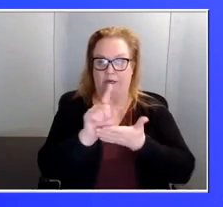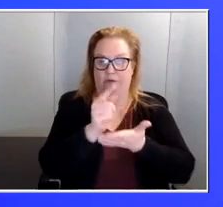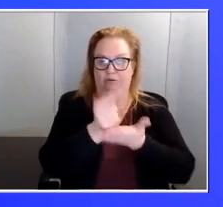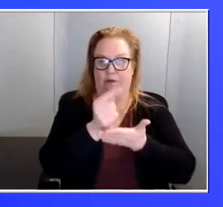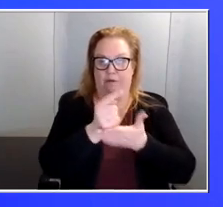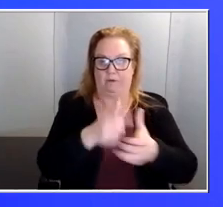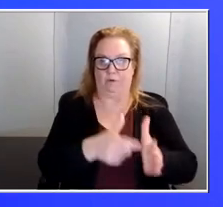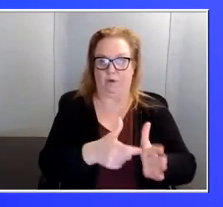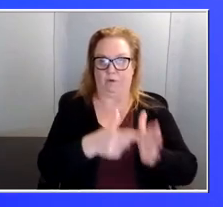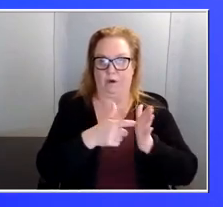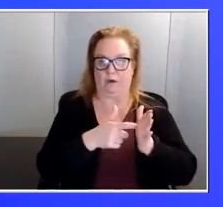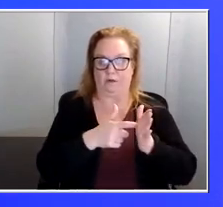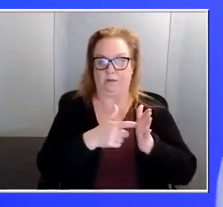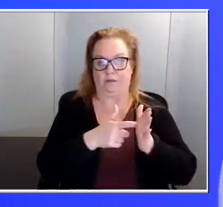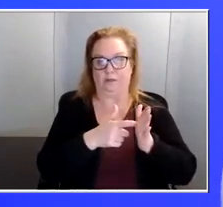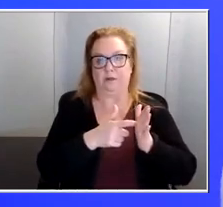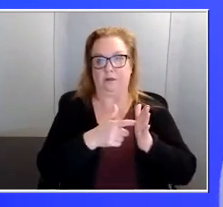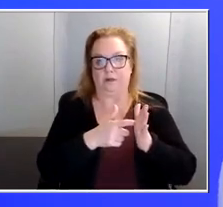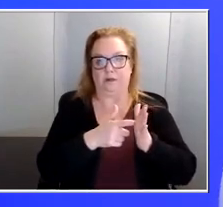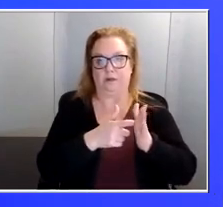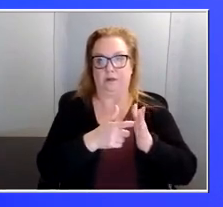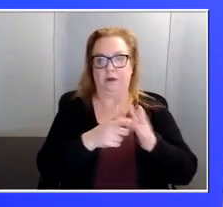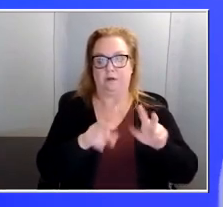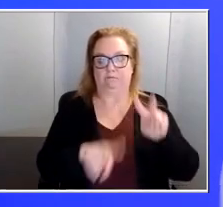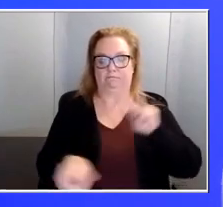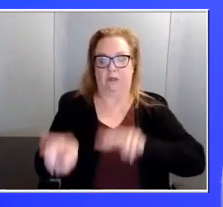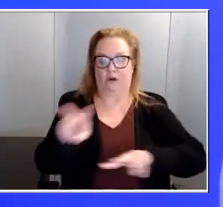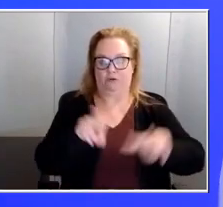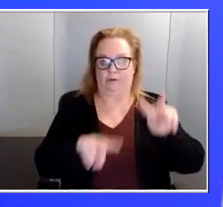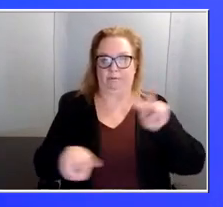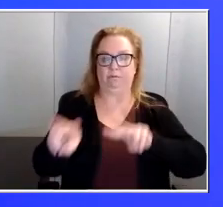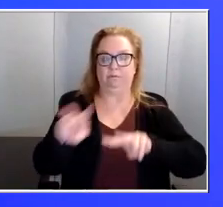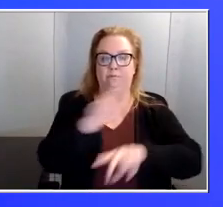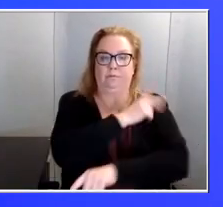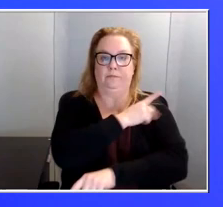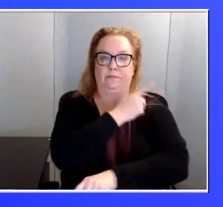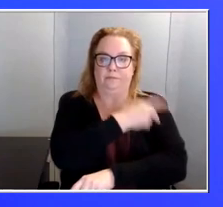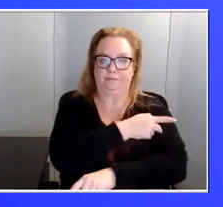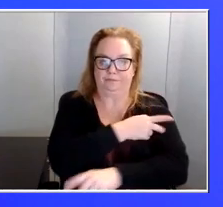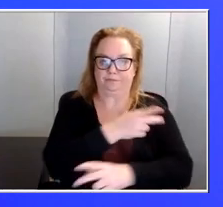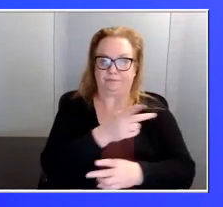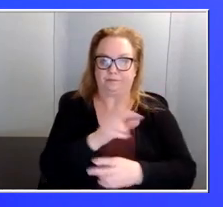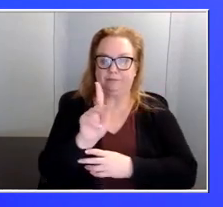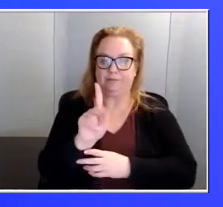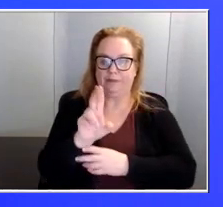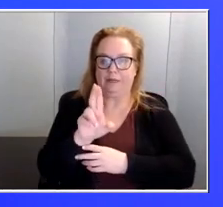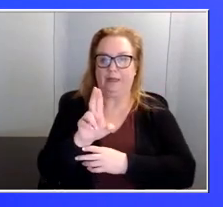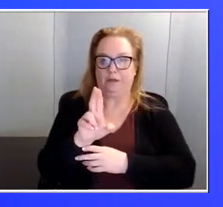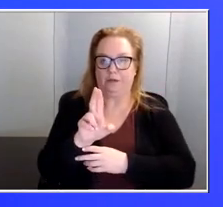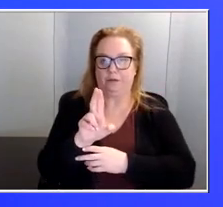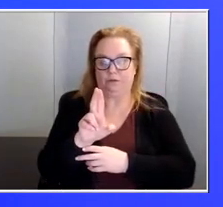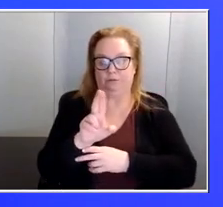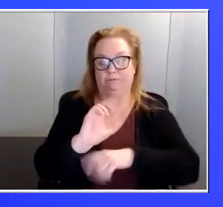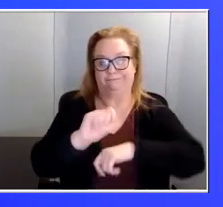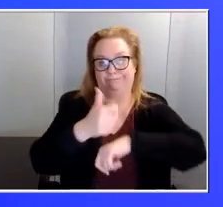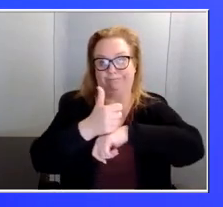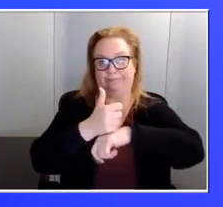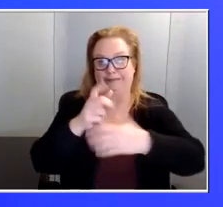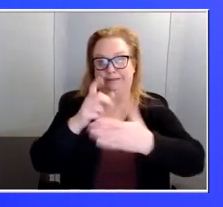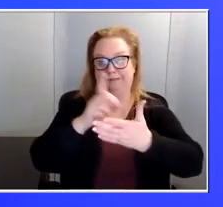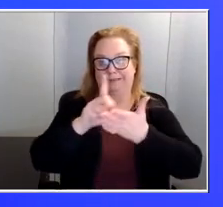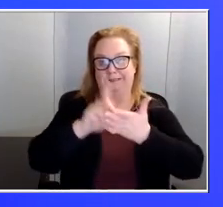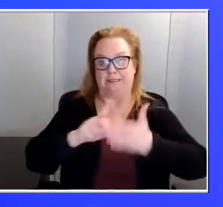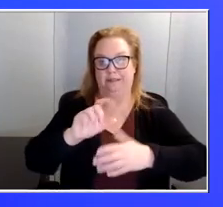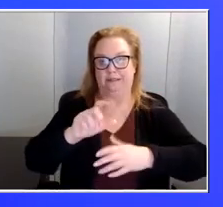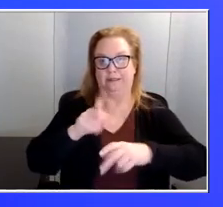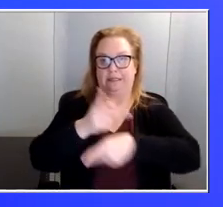requires close monitoring for these patients, and institutions such as KU, which is built for that, is designed to